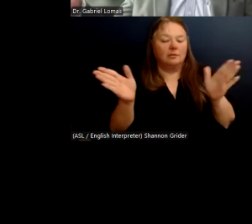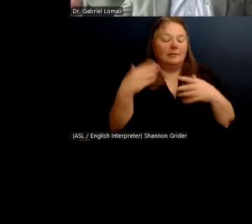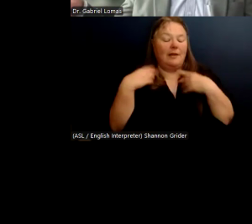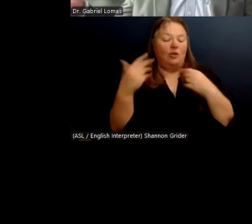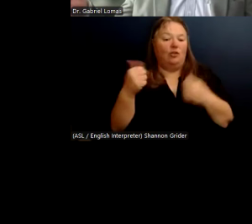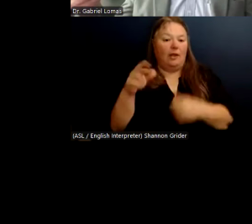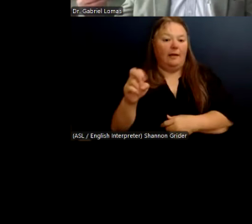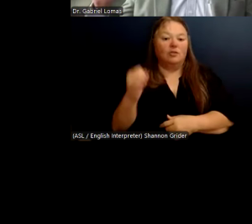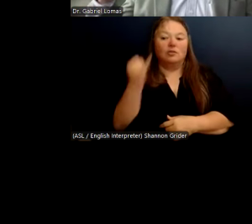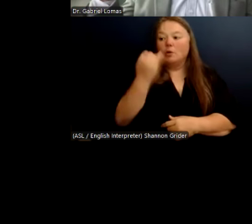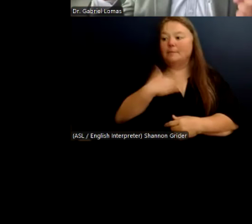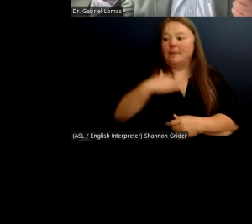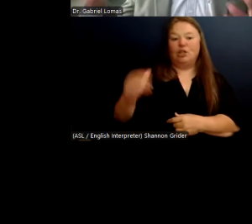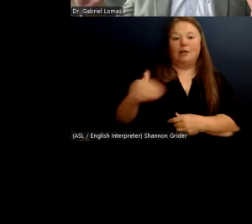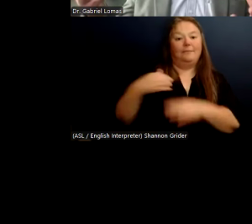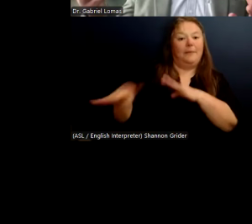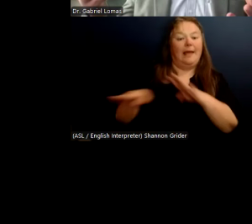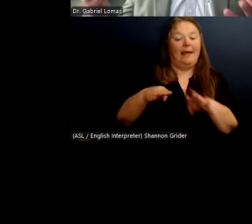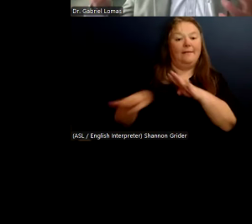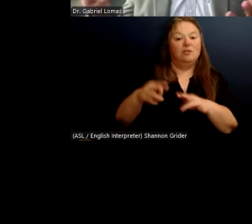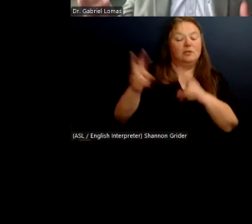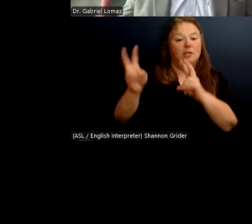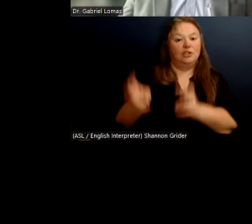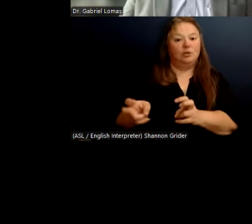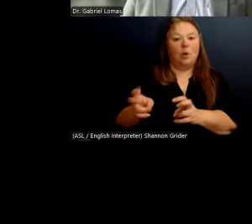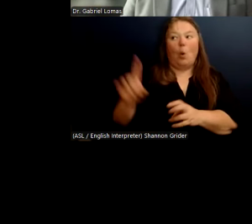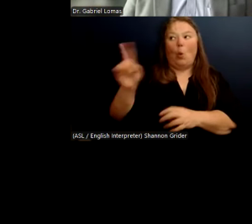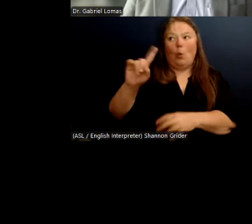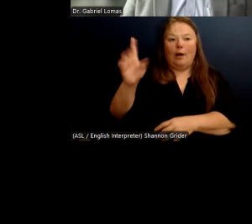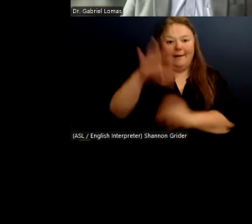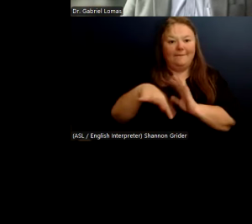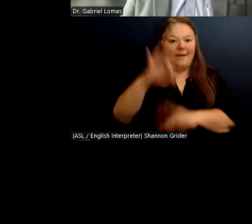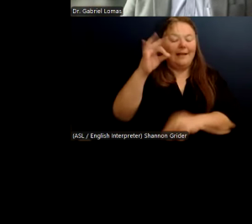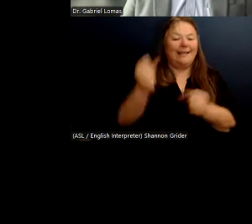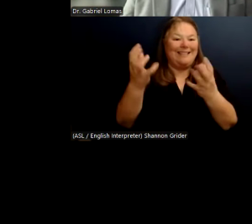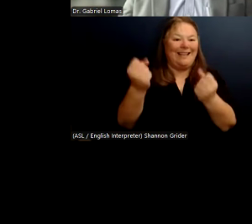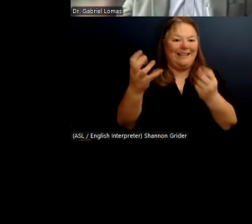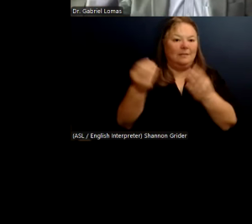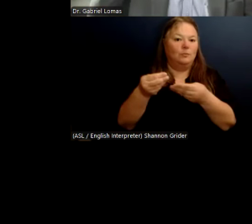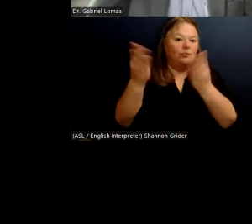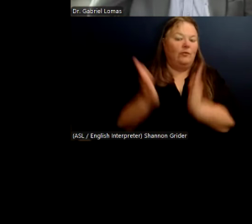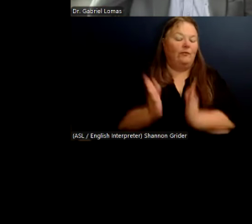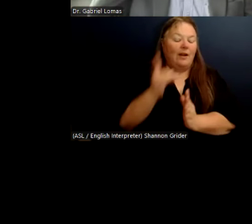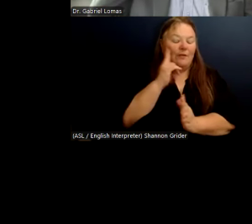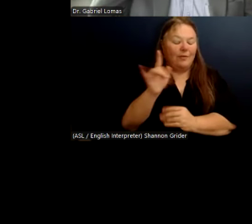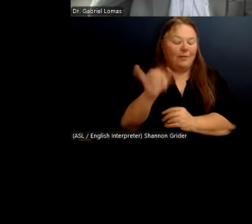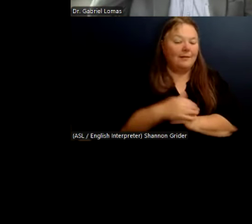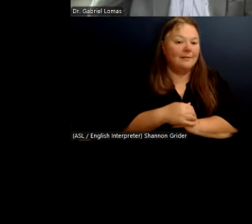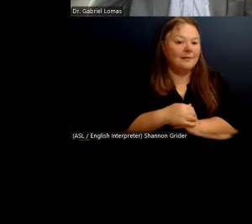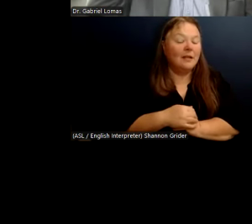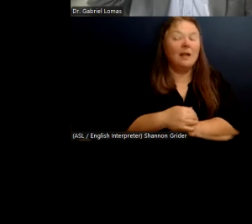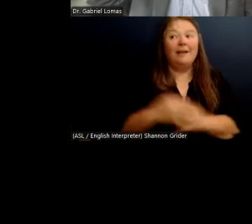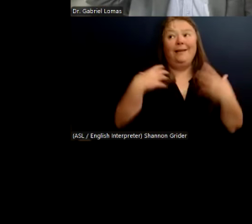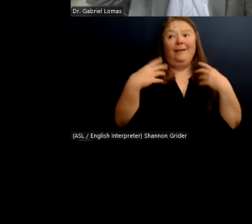to a provider, finding an accessible signing provider is difficult, and healthcare organizations are